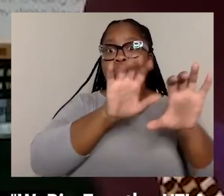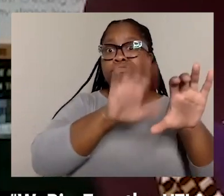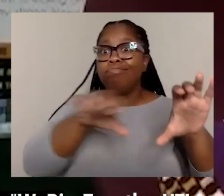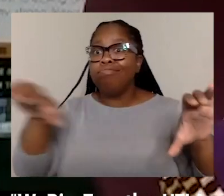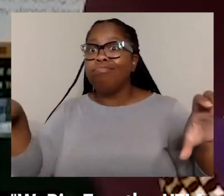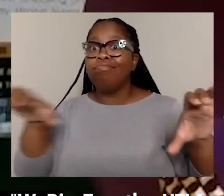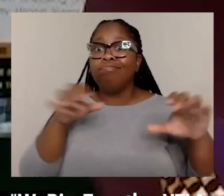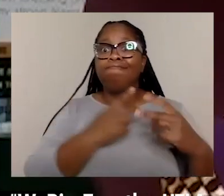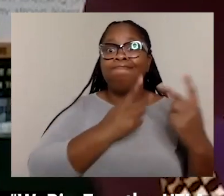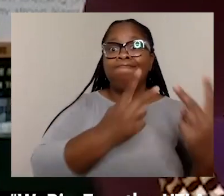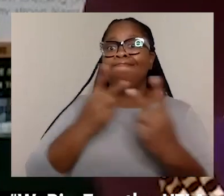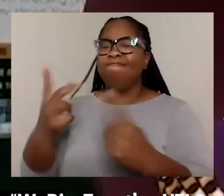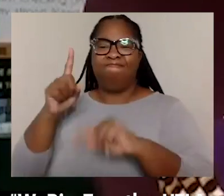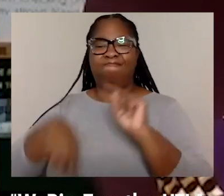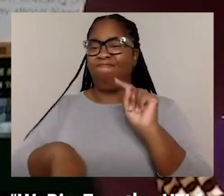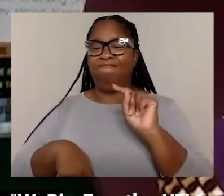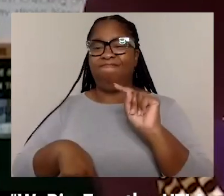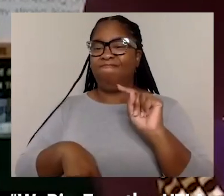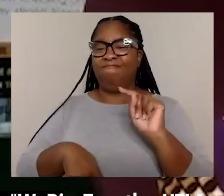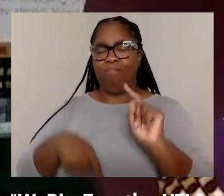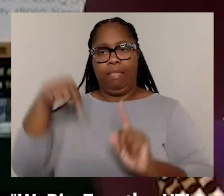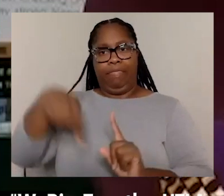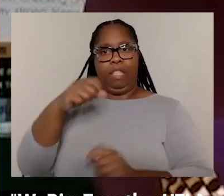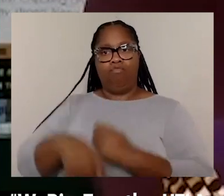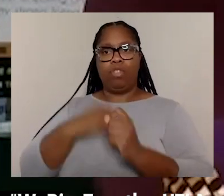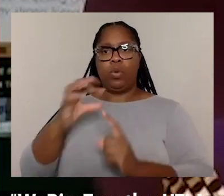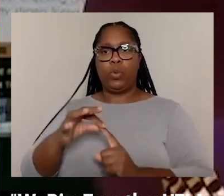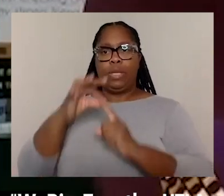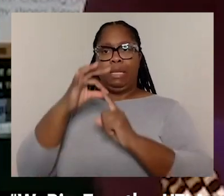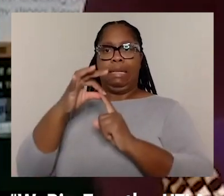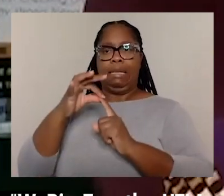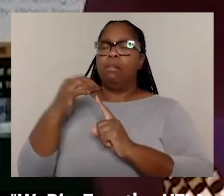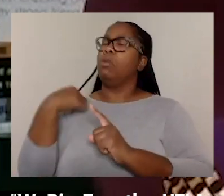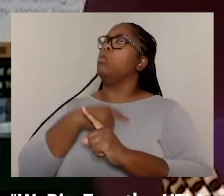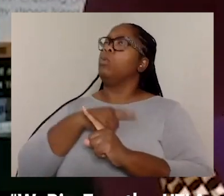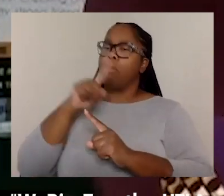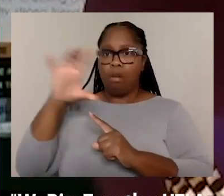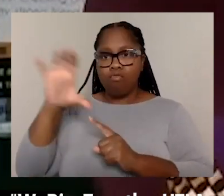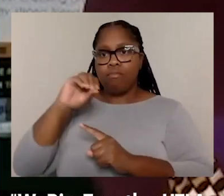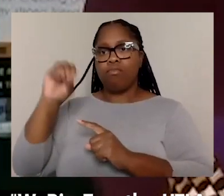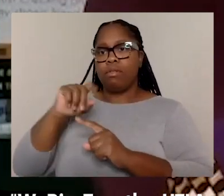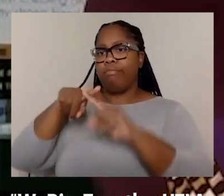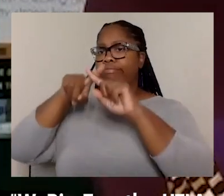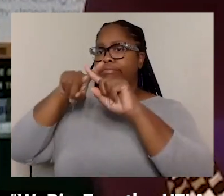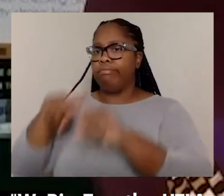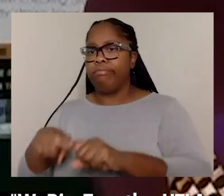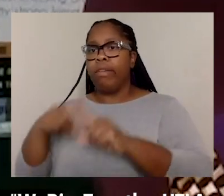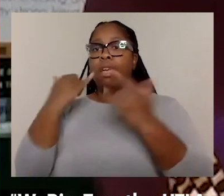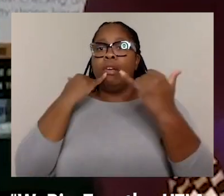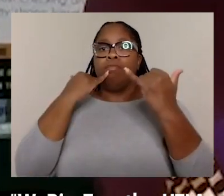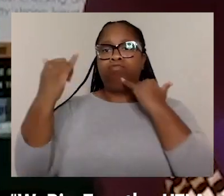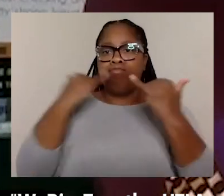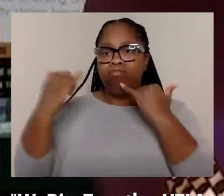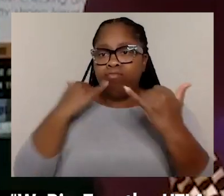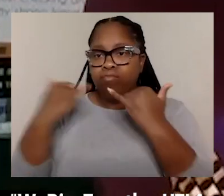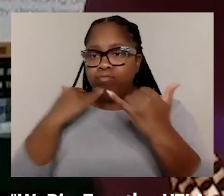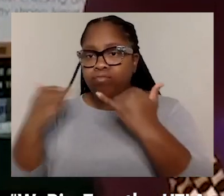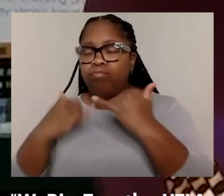a unique year, and we must rely entirely on phone banking and